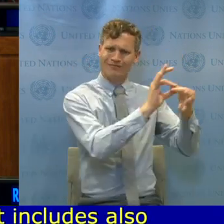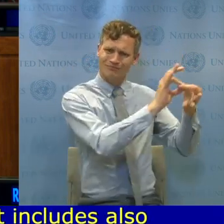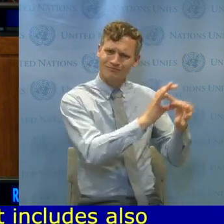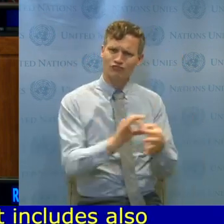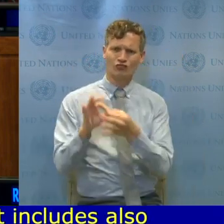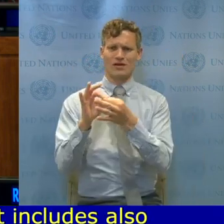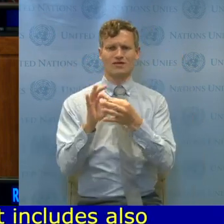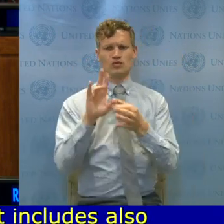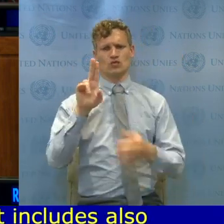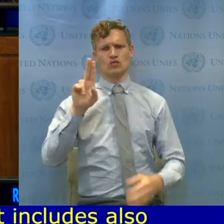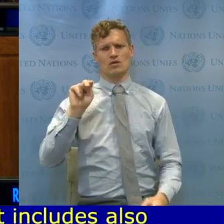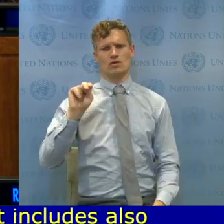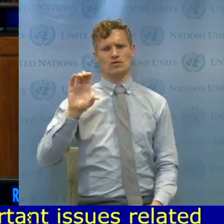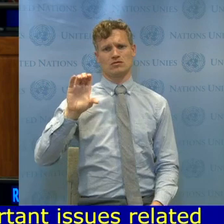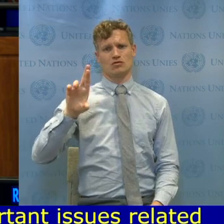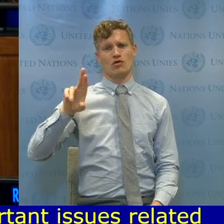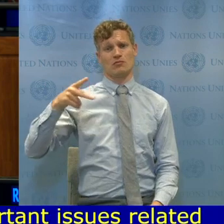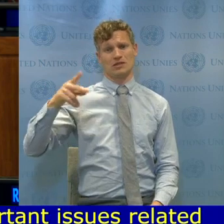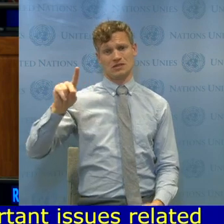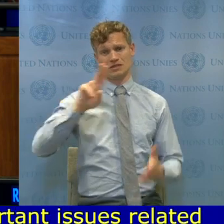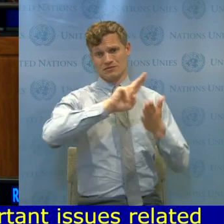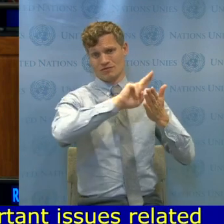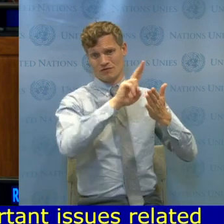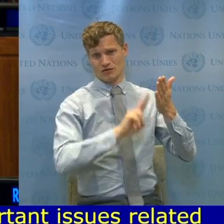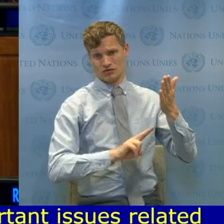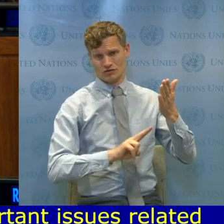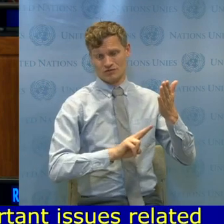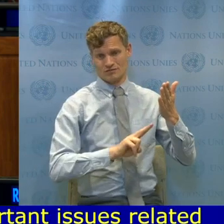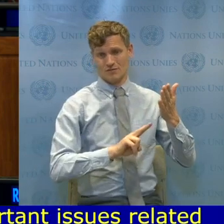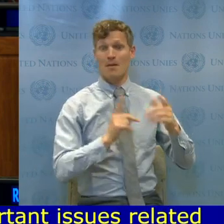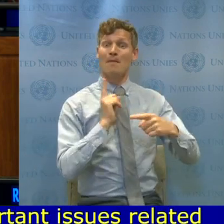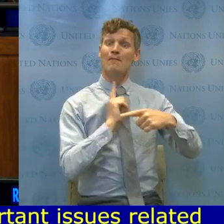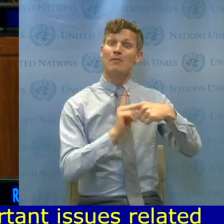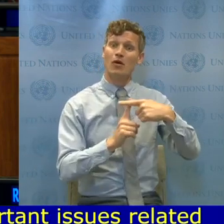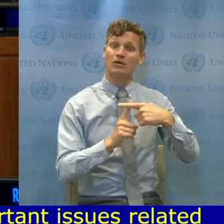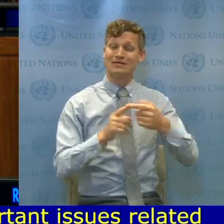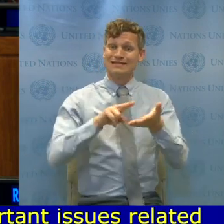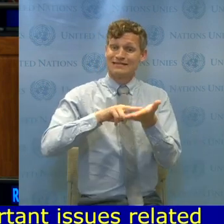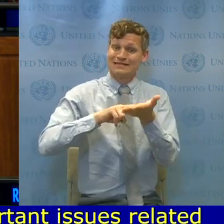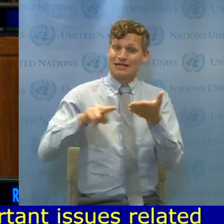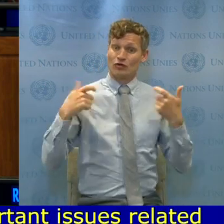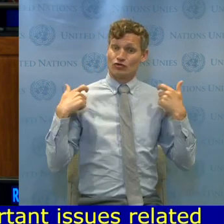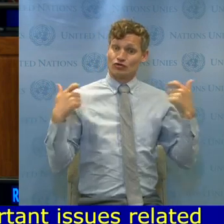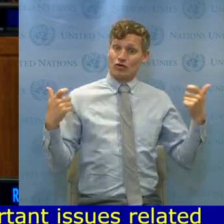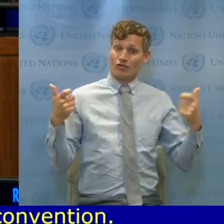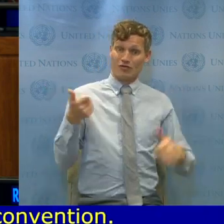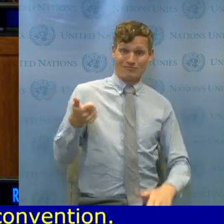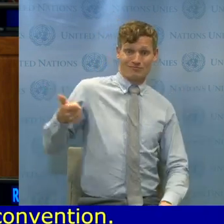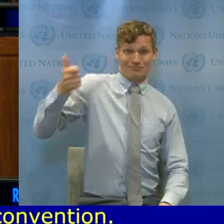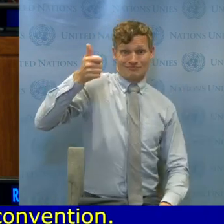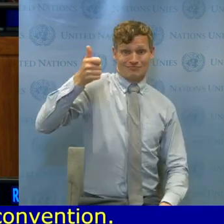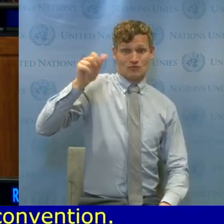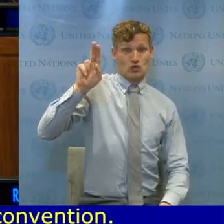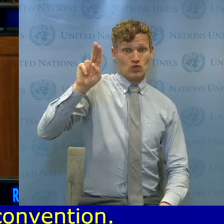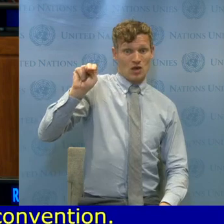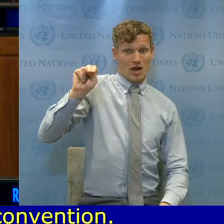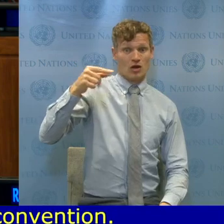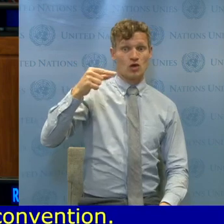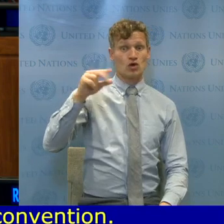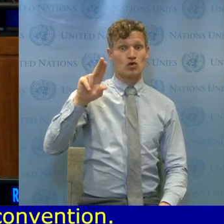the statement and the participation of the Secretary General Guterres in the work of the conference and commend